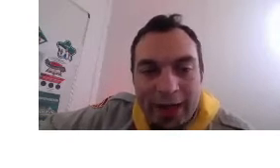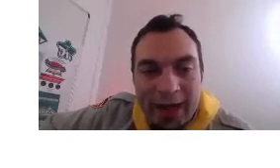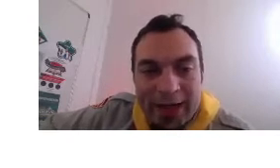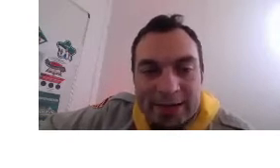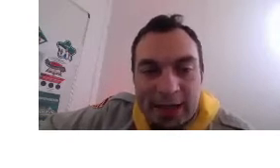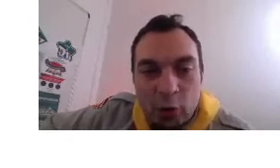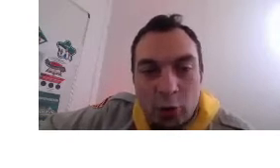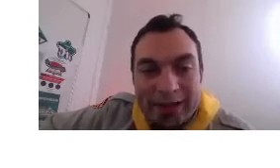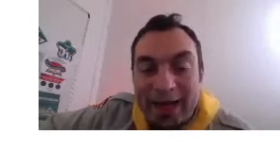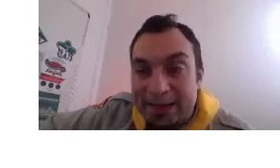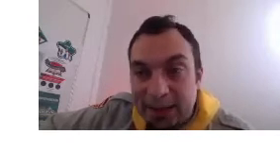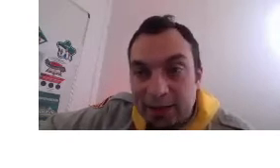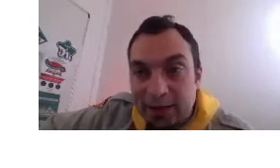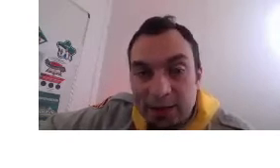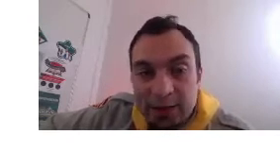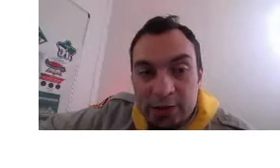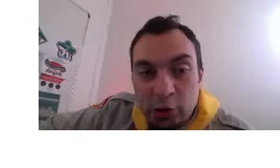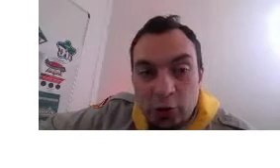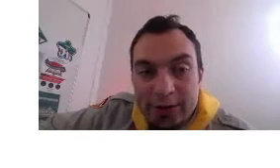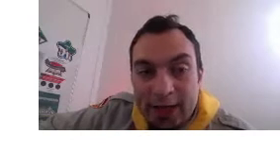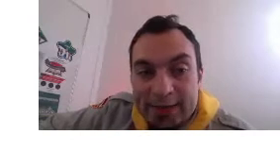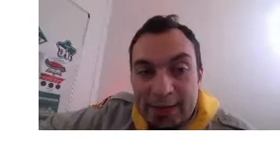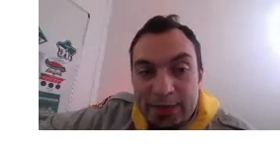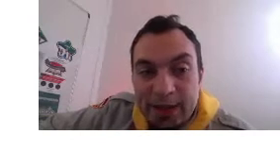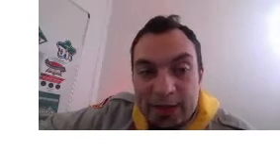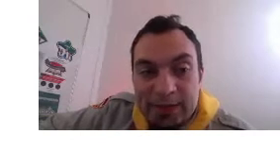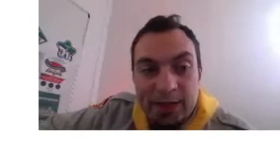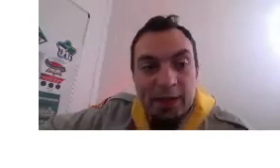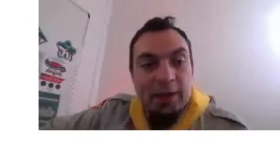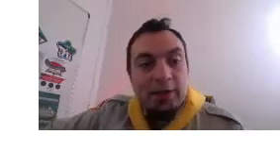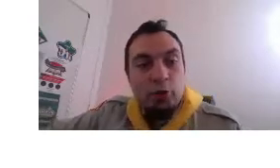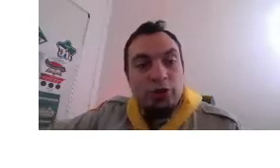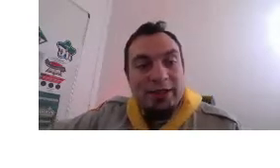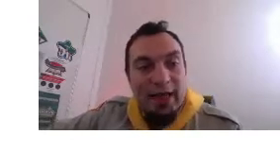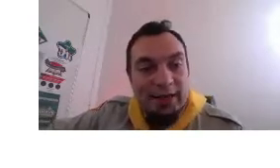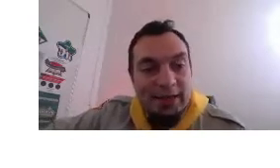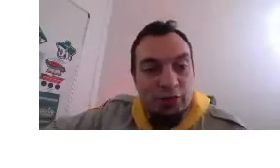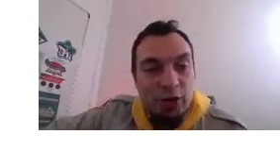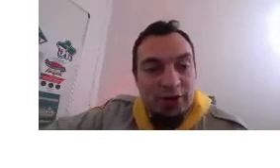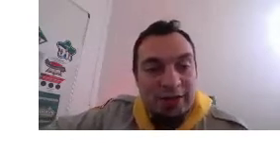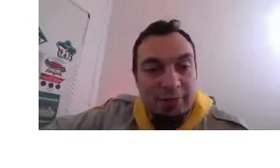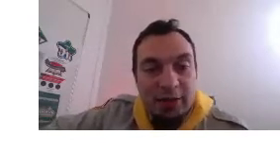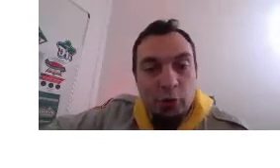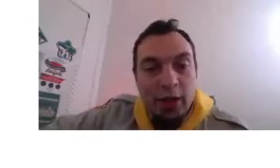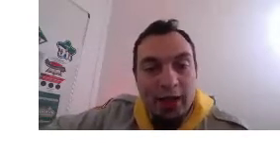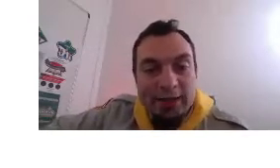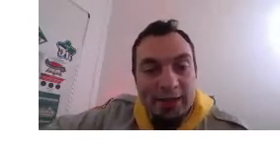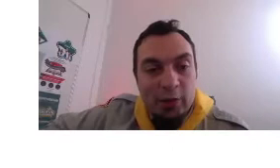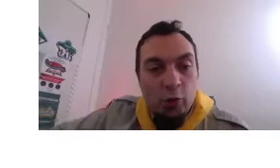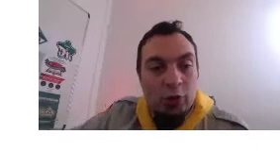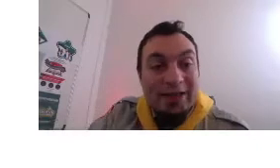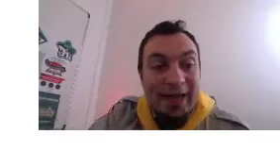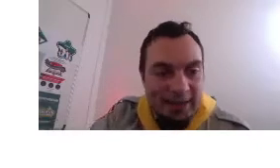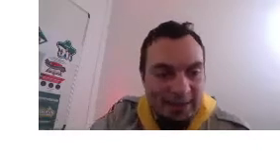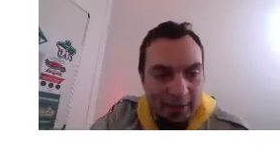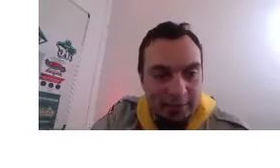to ASL or ESL? So does the BSL use a sentence structure similar to ASL